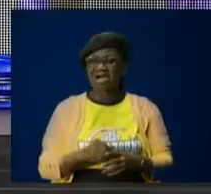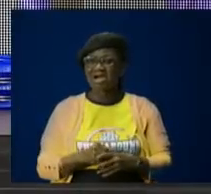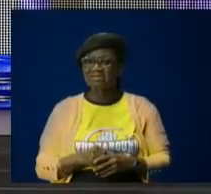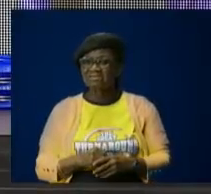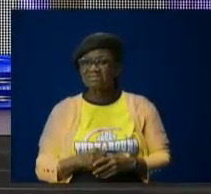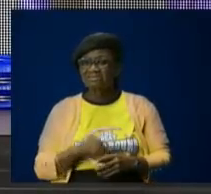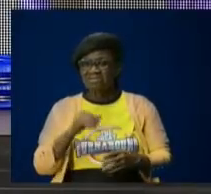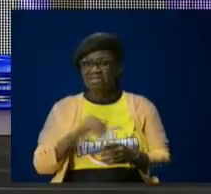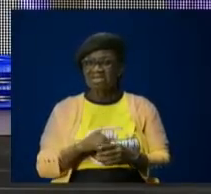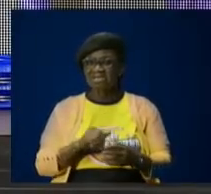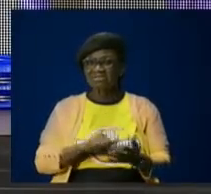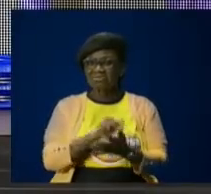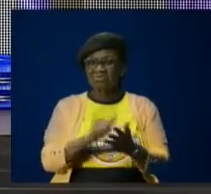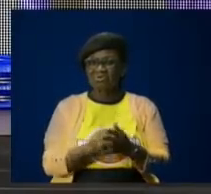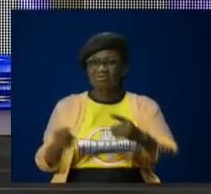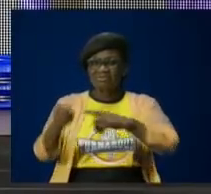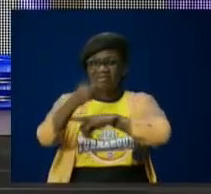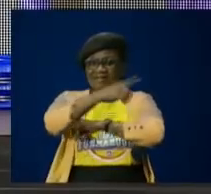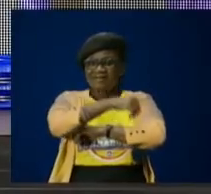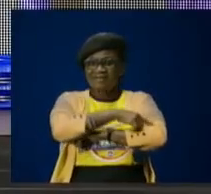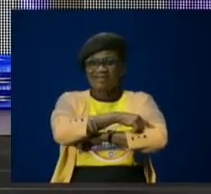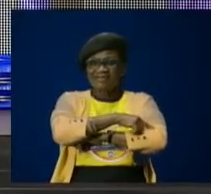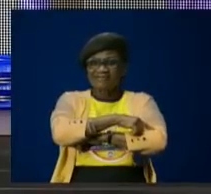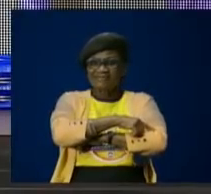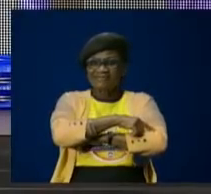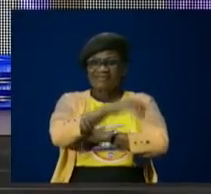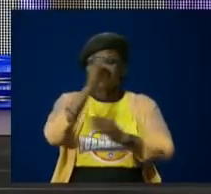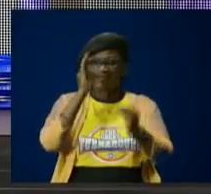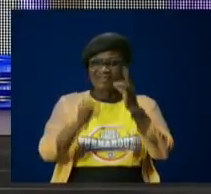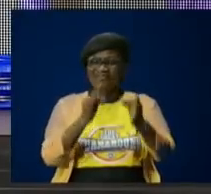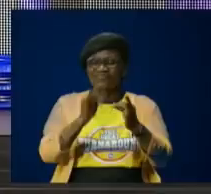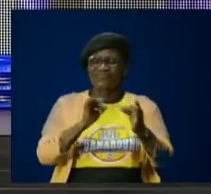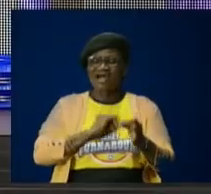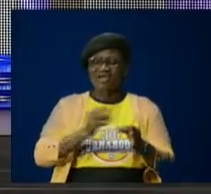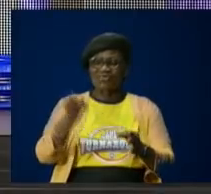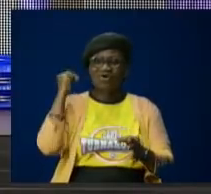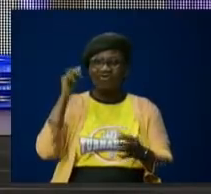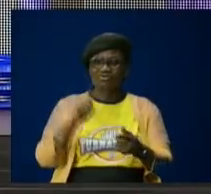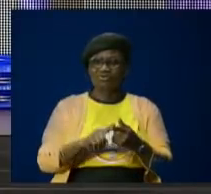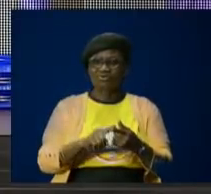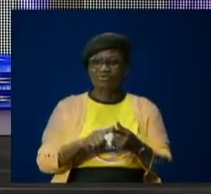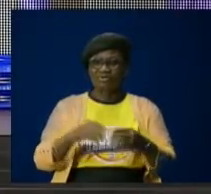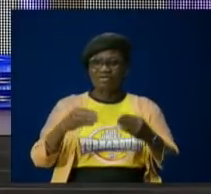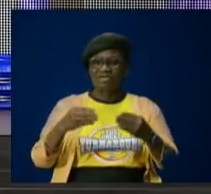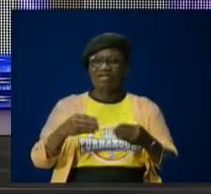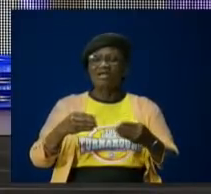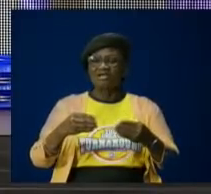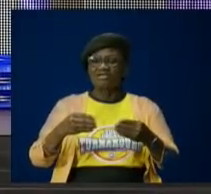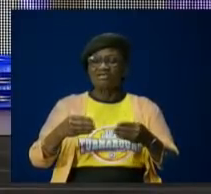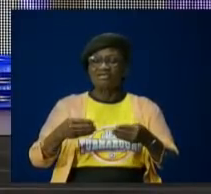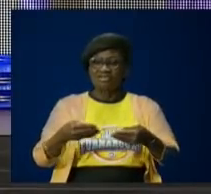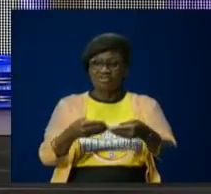In those days, if I were going to, to introduce myself to you,